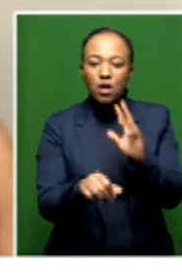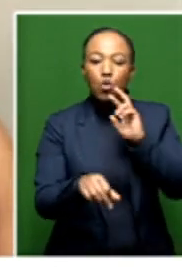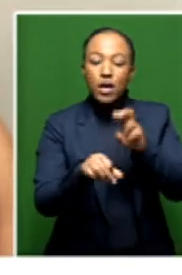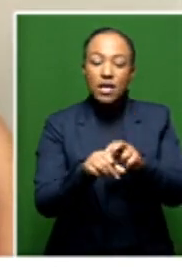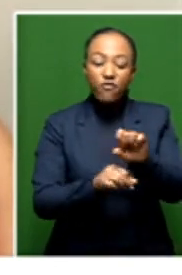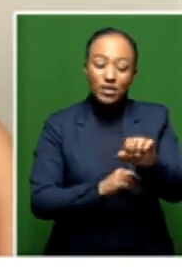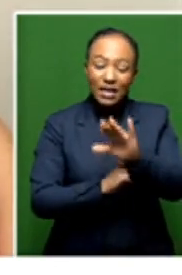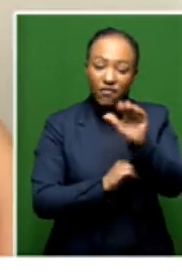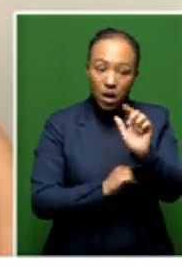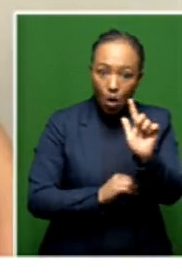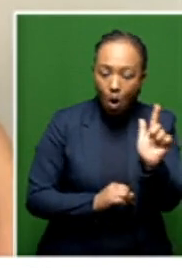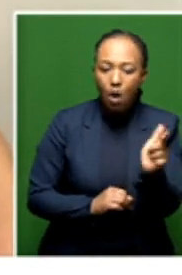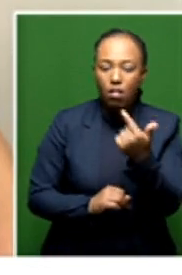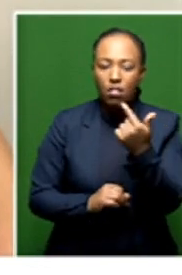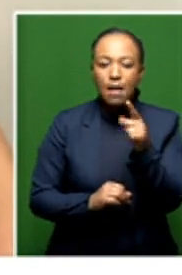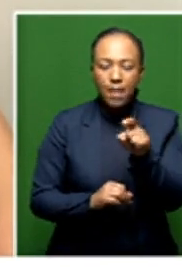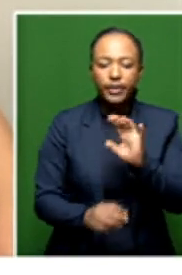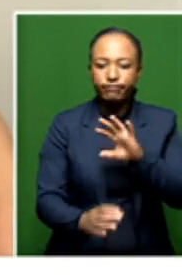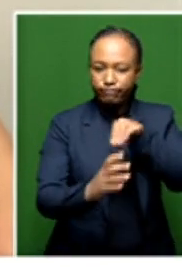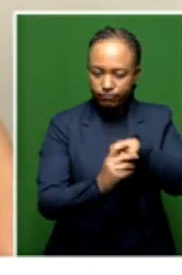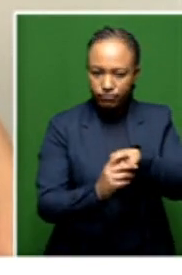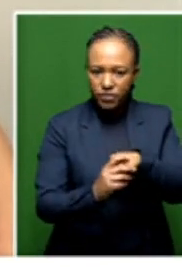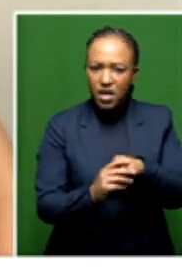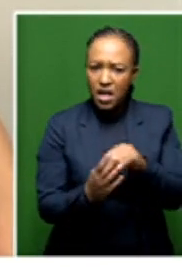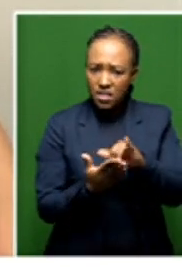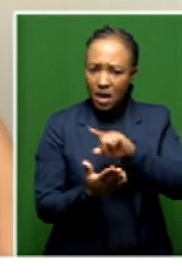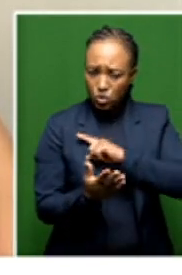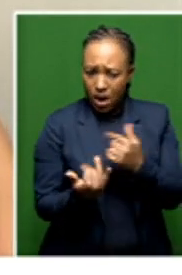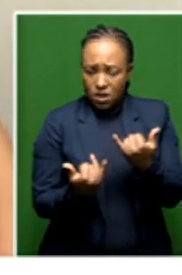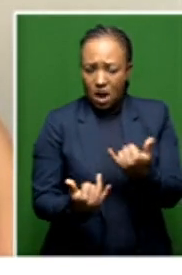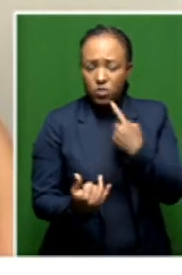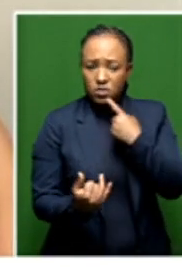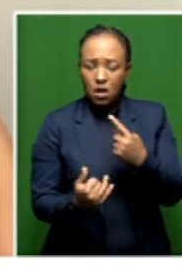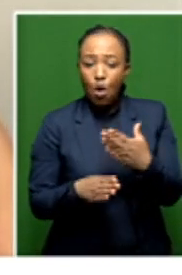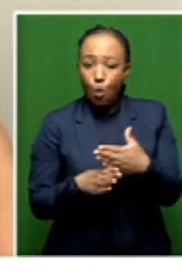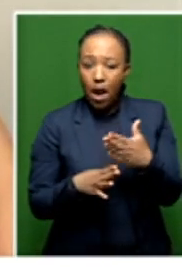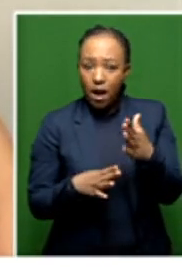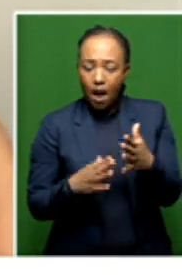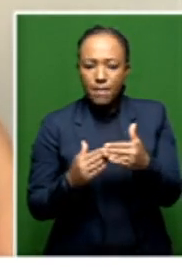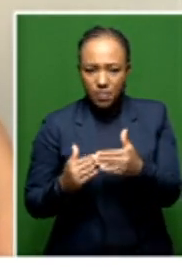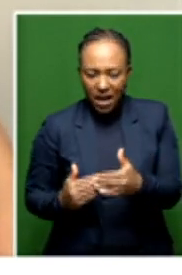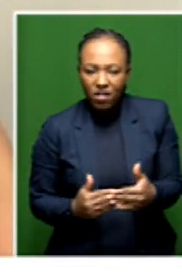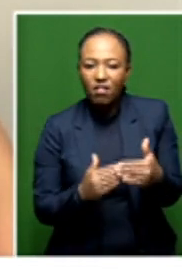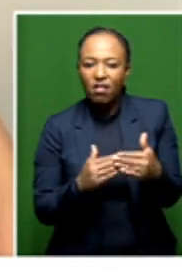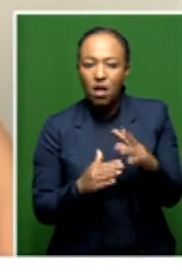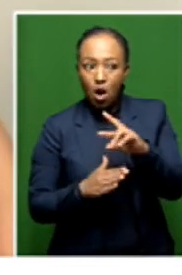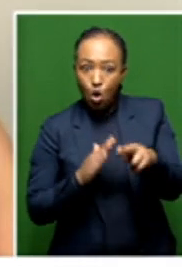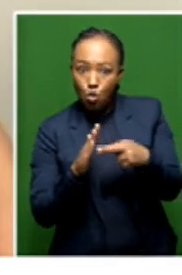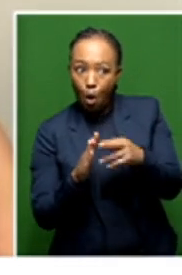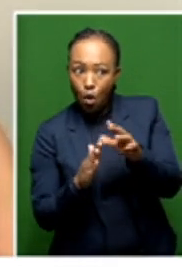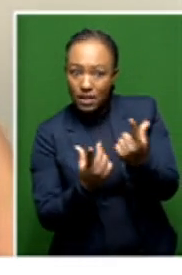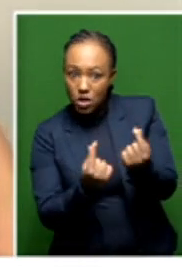South African to also play a part. That is why we're saying workers must be conscious of the role that they are playing in their